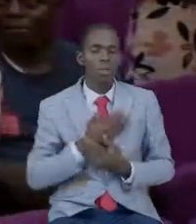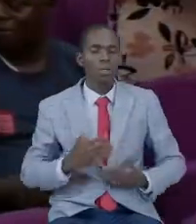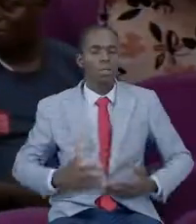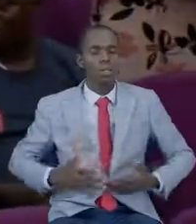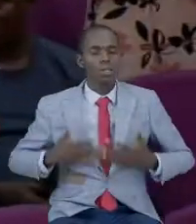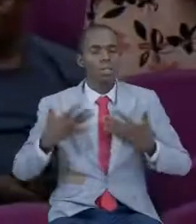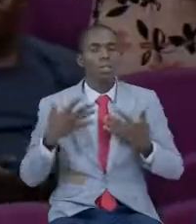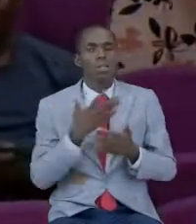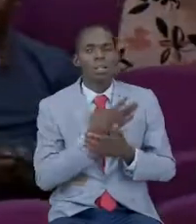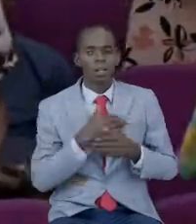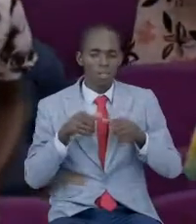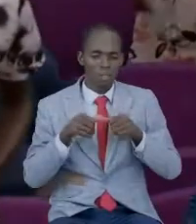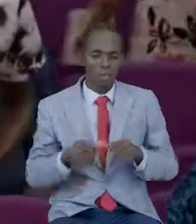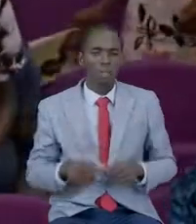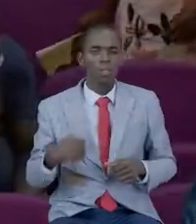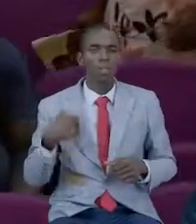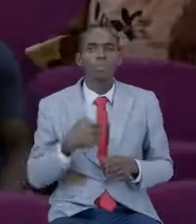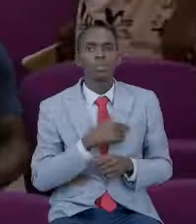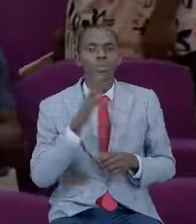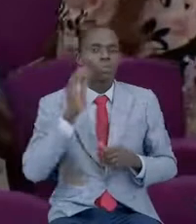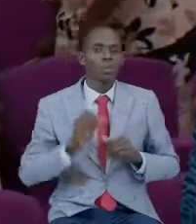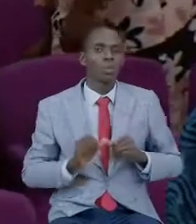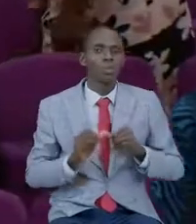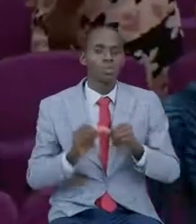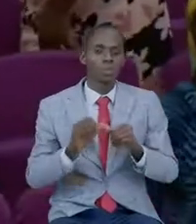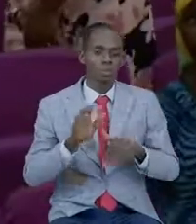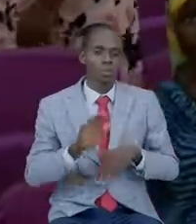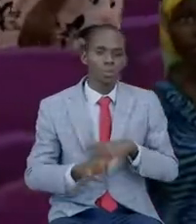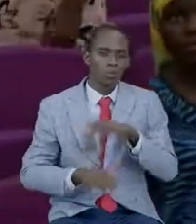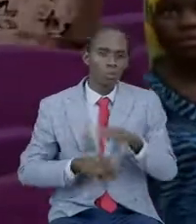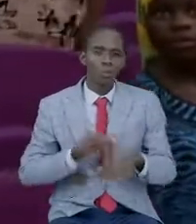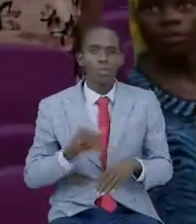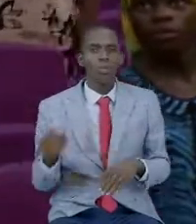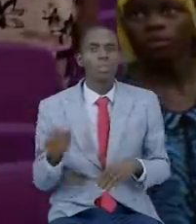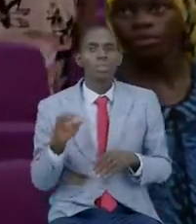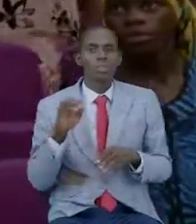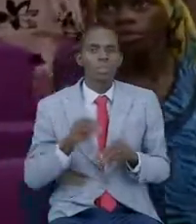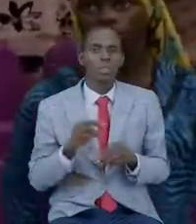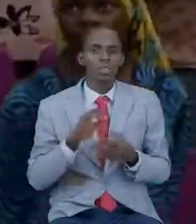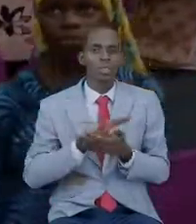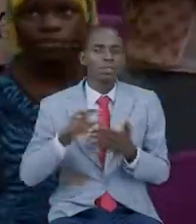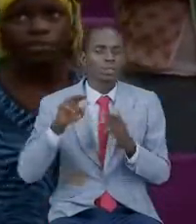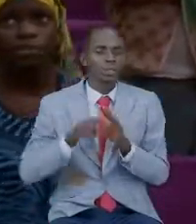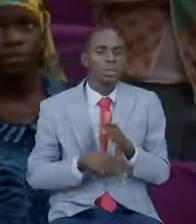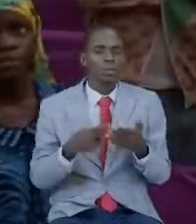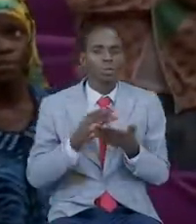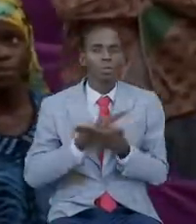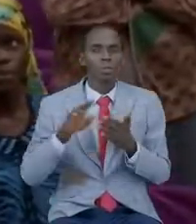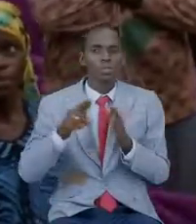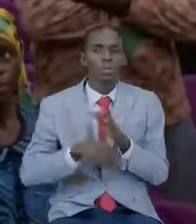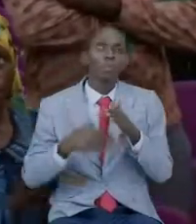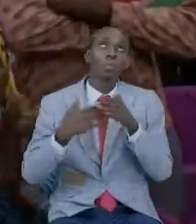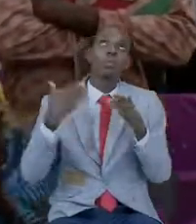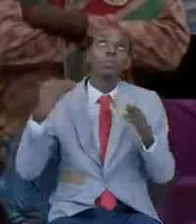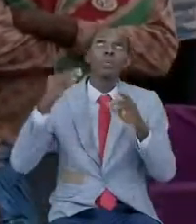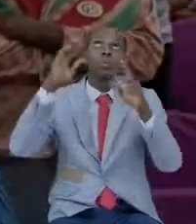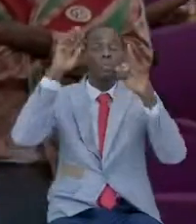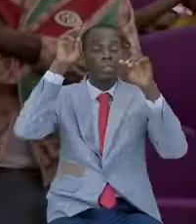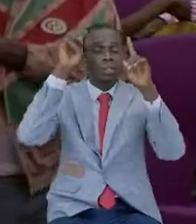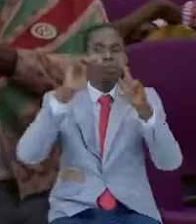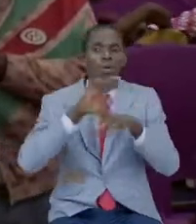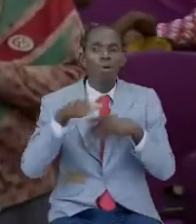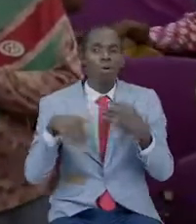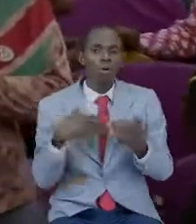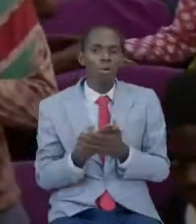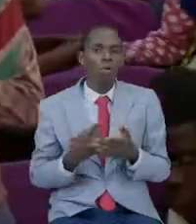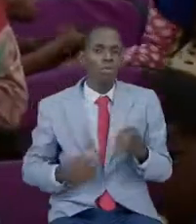and we'll keep on walking in righteousness and holiness before him all the days of our lives.